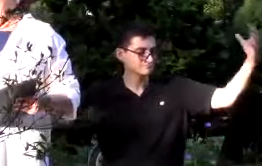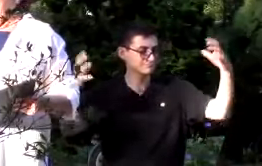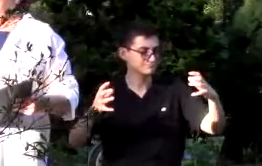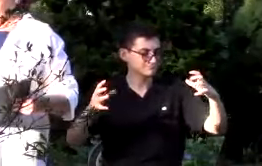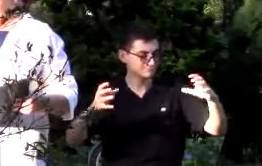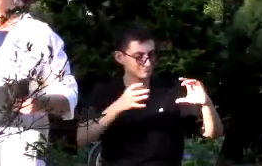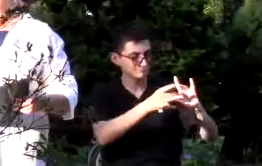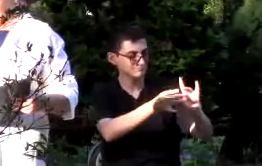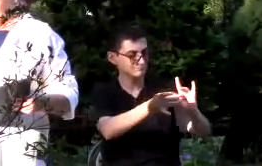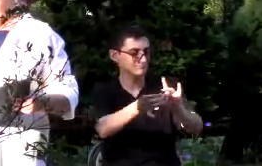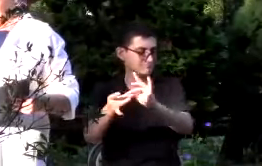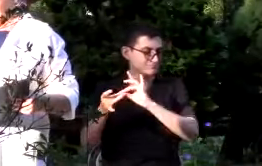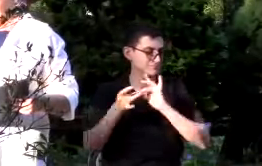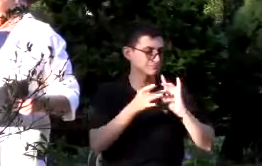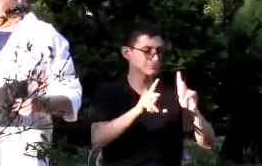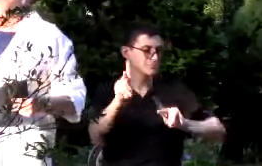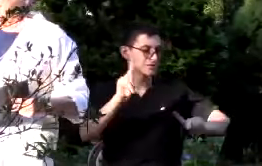boyi chala,